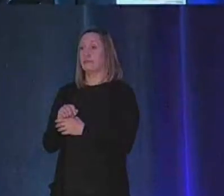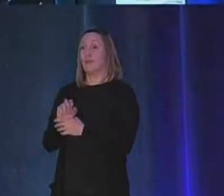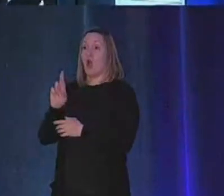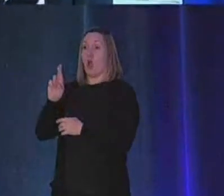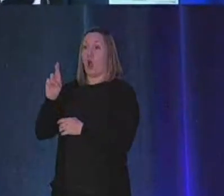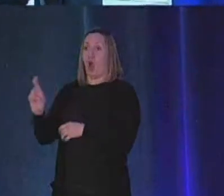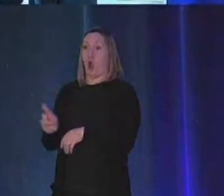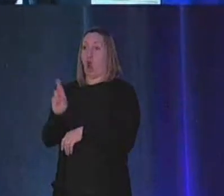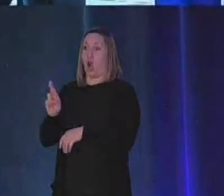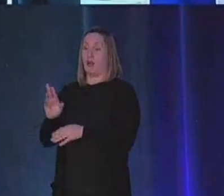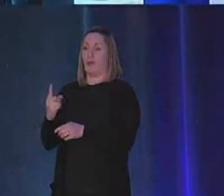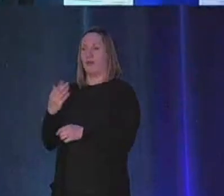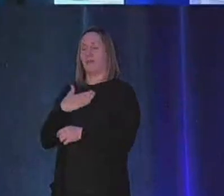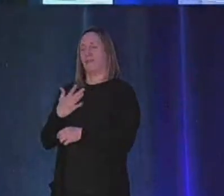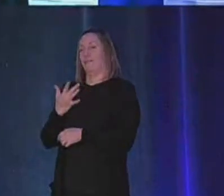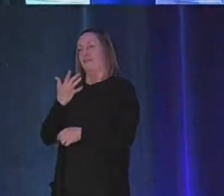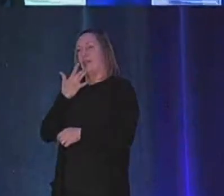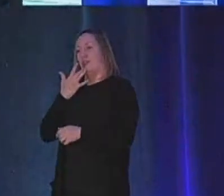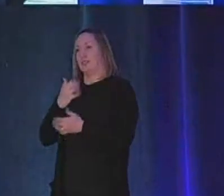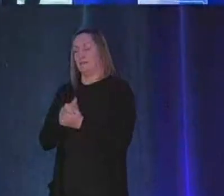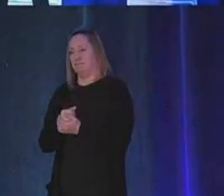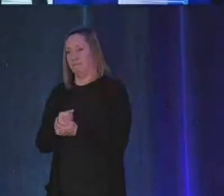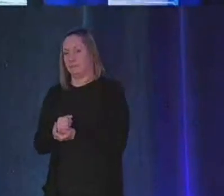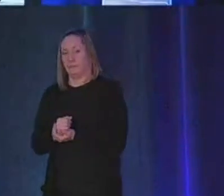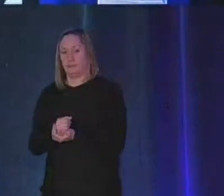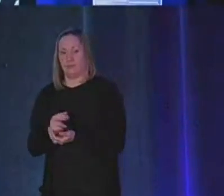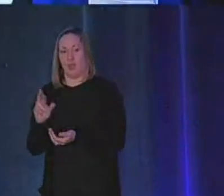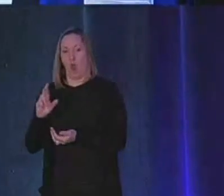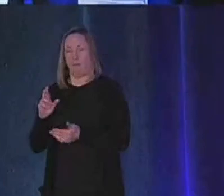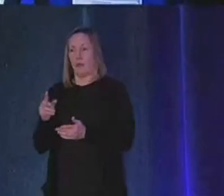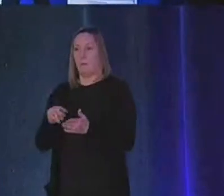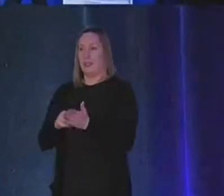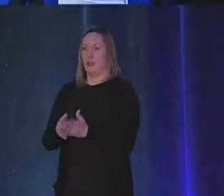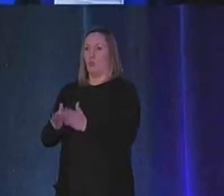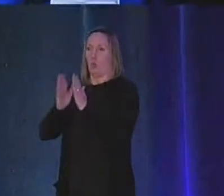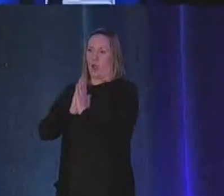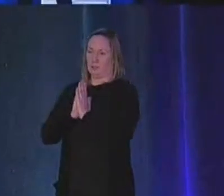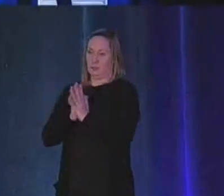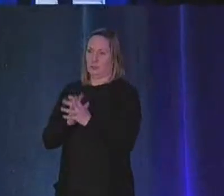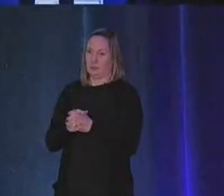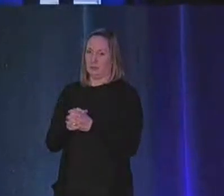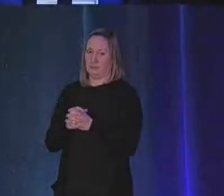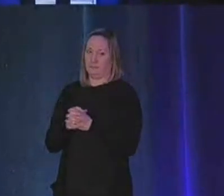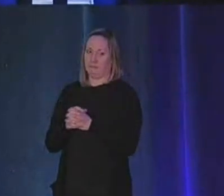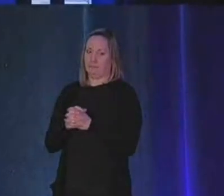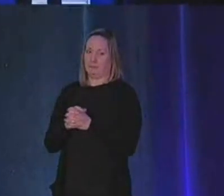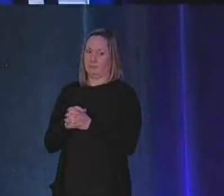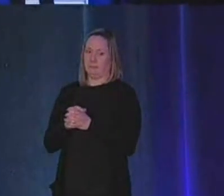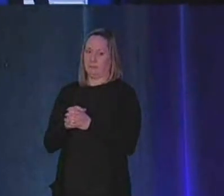R, here's one of my favorites. R is going to stand for requests.